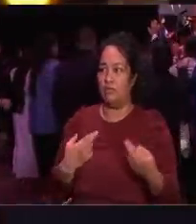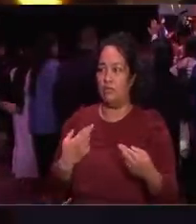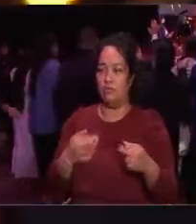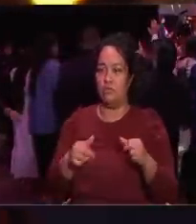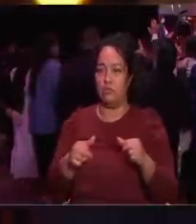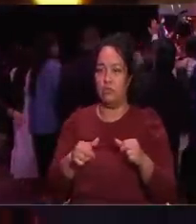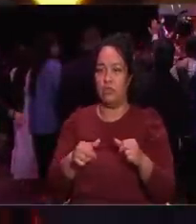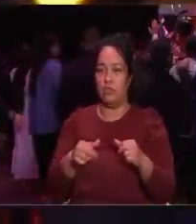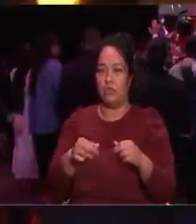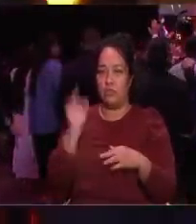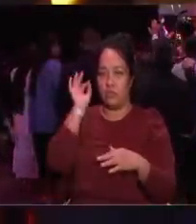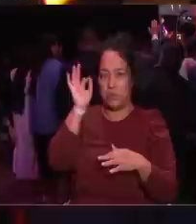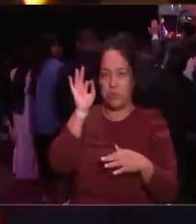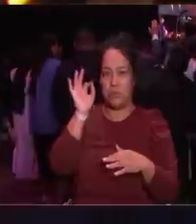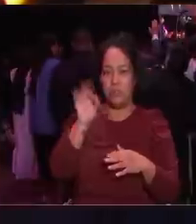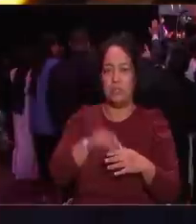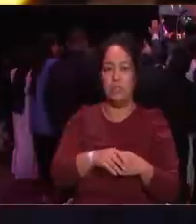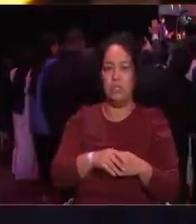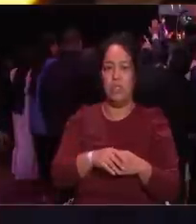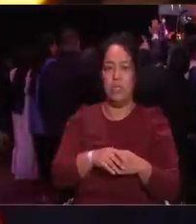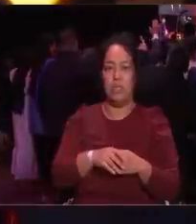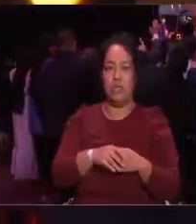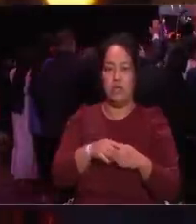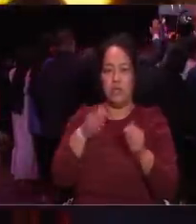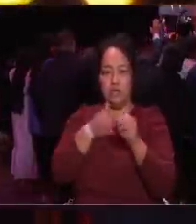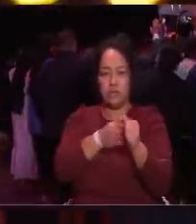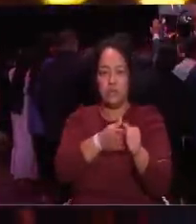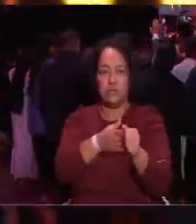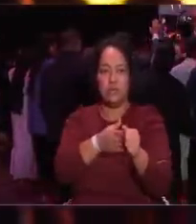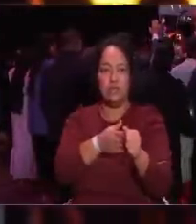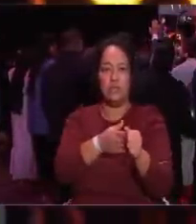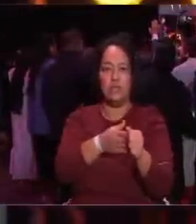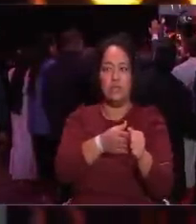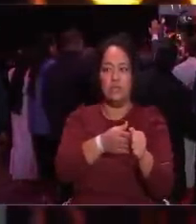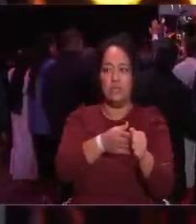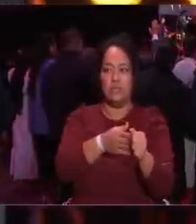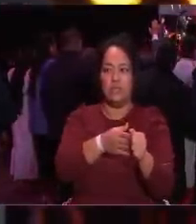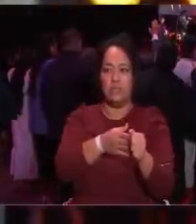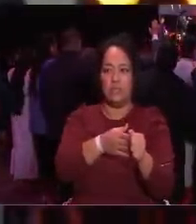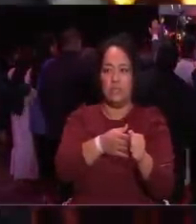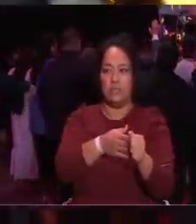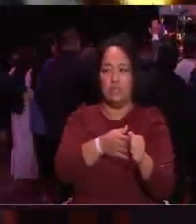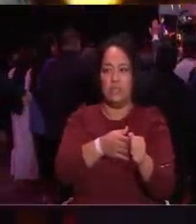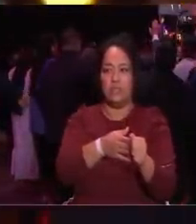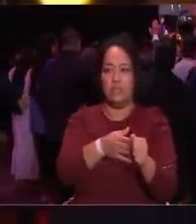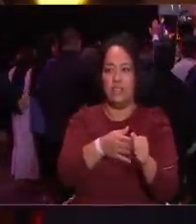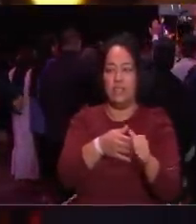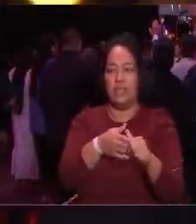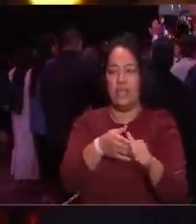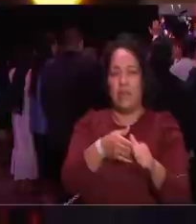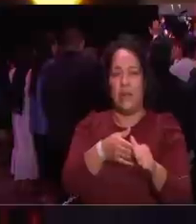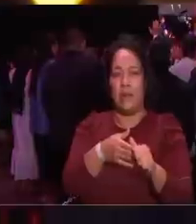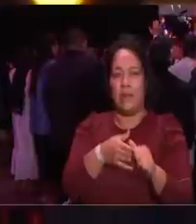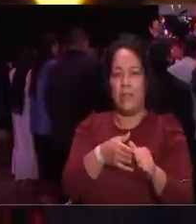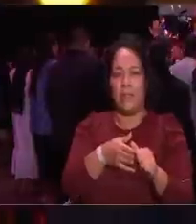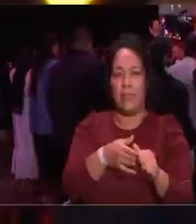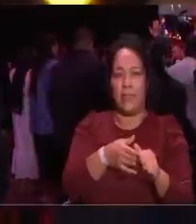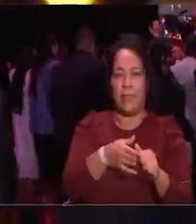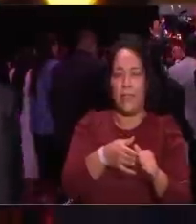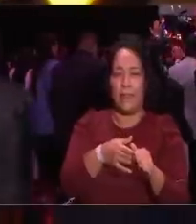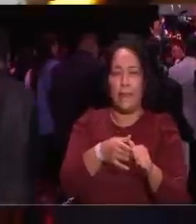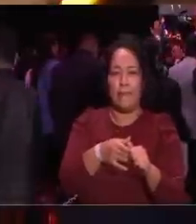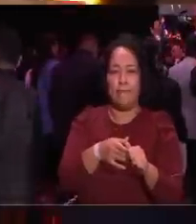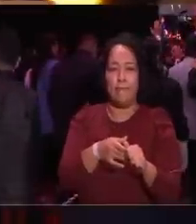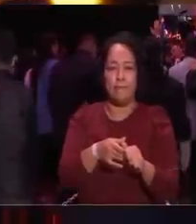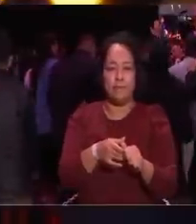avivamiento. Pastores, pastors, leaders, líderes. Quiero que entiendan que ya no estamos para